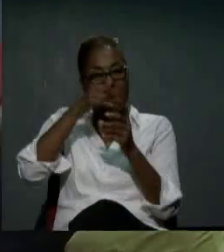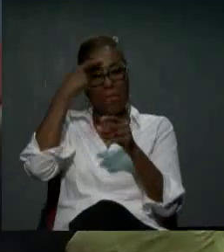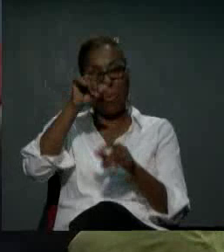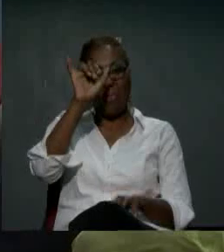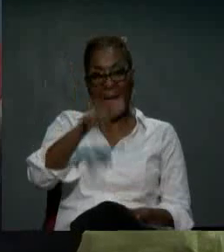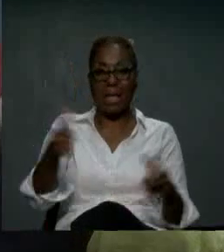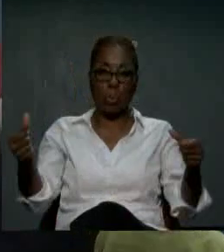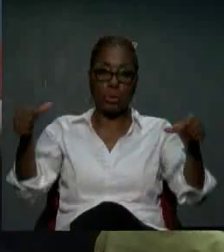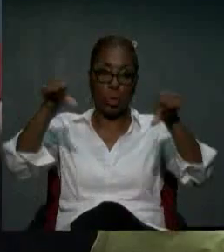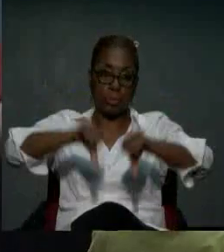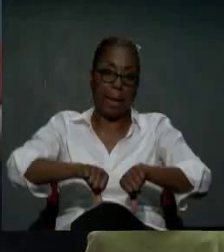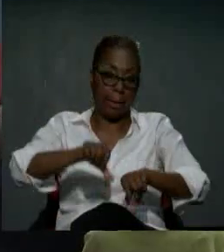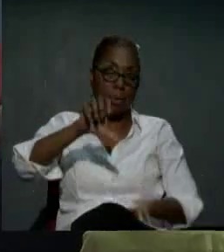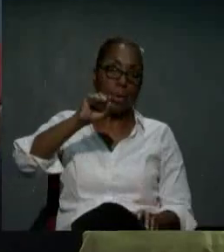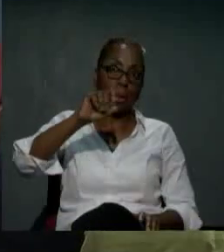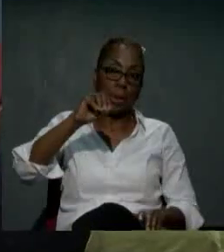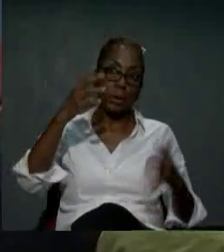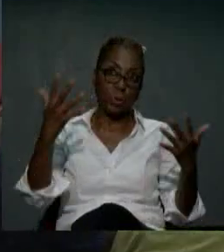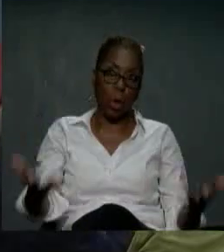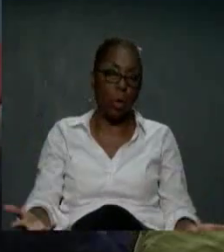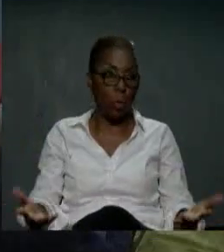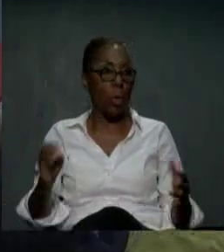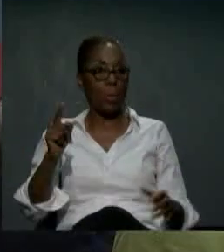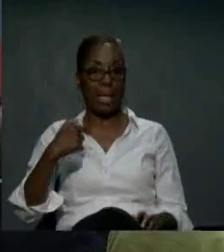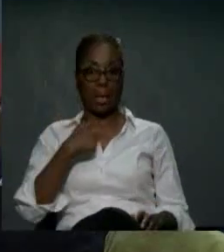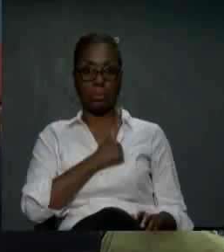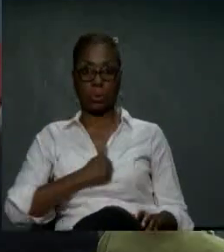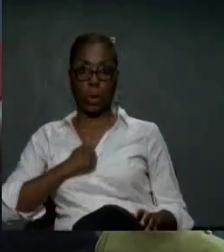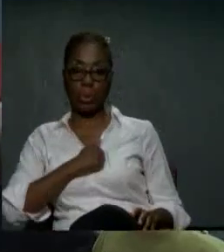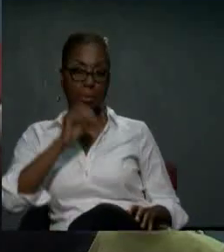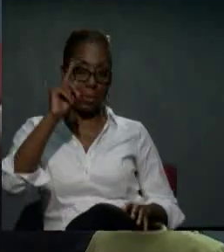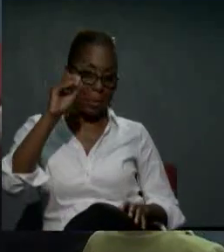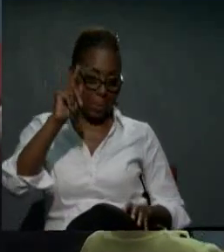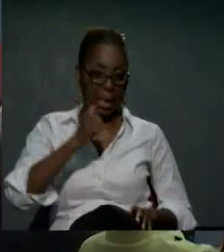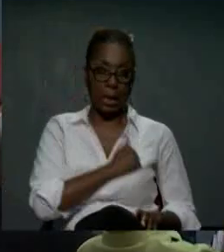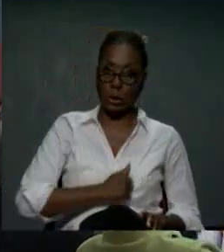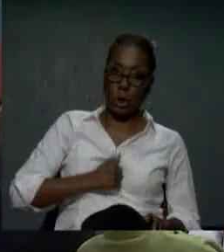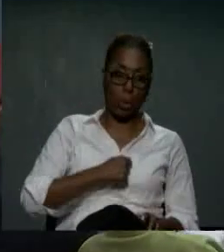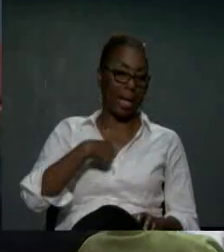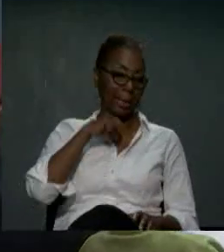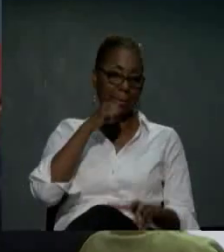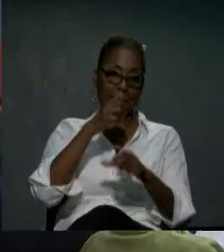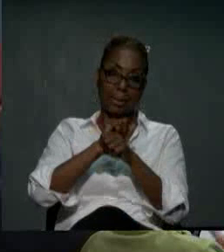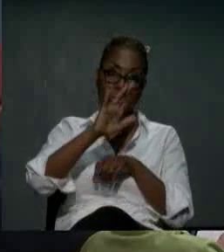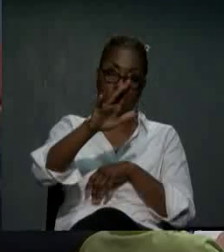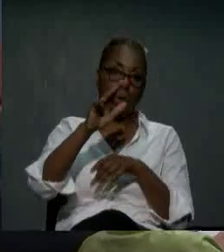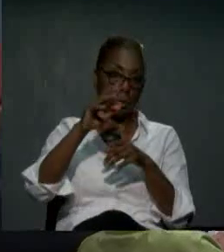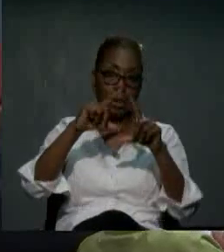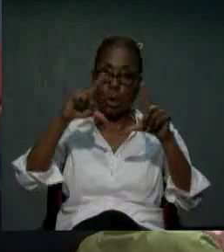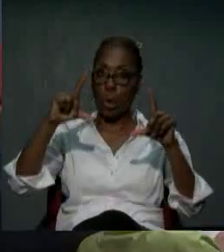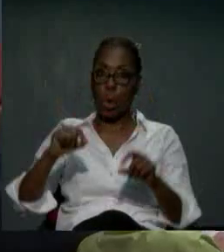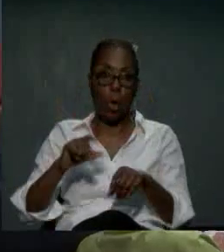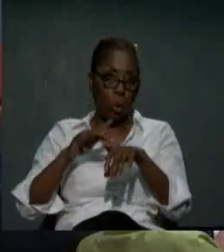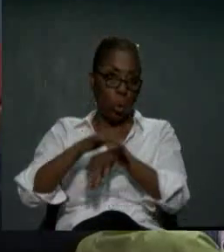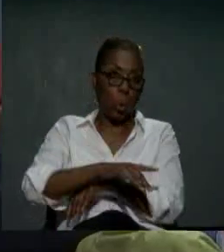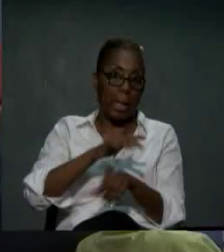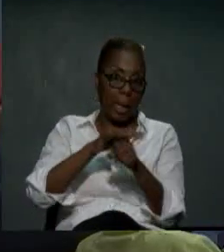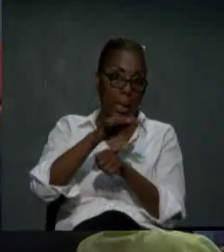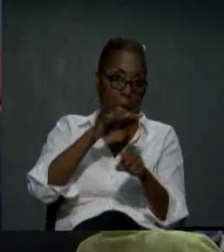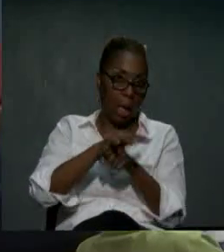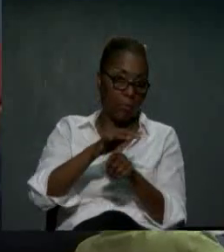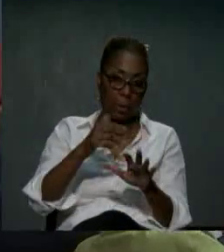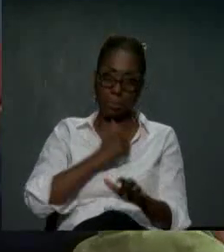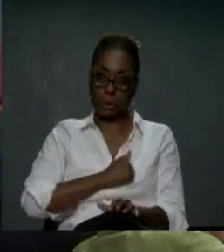you. And it was turned down, so, No need to talk. Thank you. okay. Sorry I didn't get your card early enough, but Just got off from work, I'm sorry. that's all